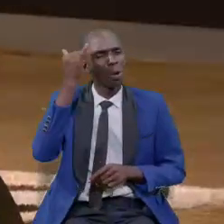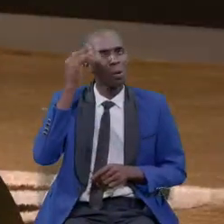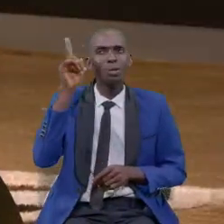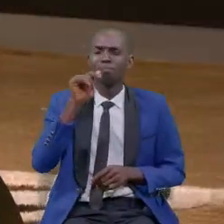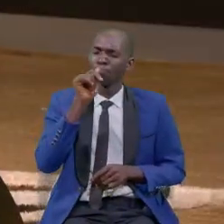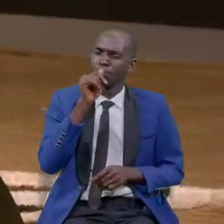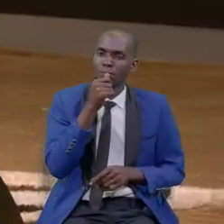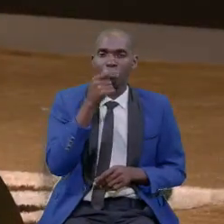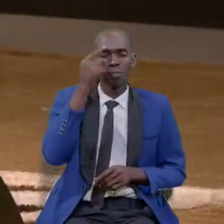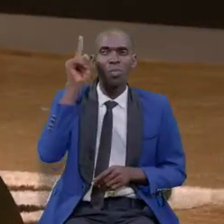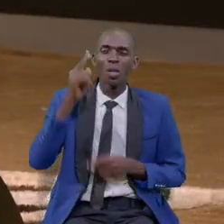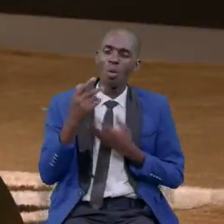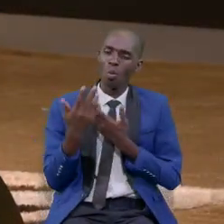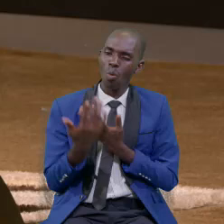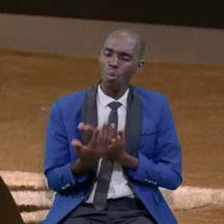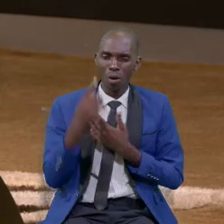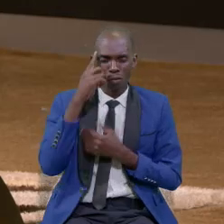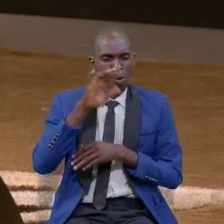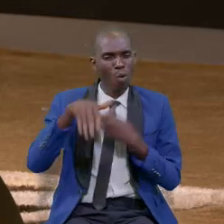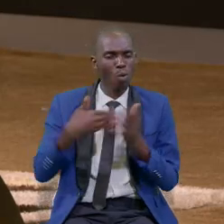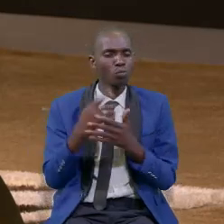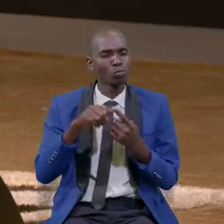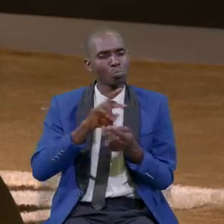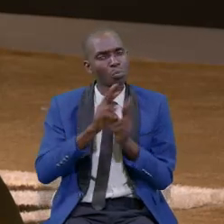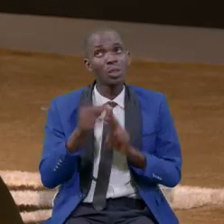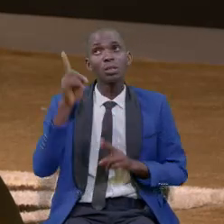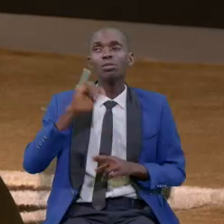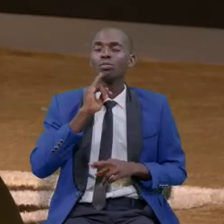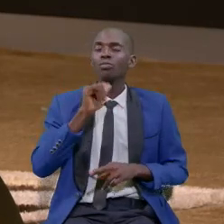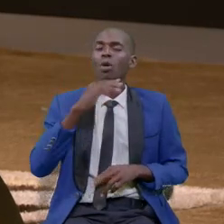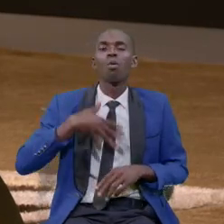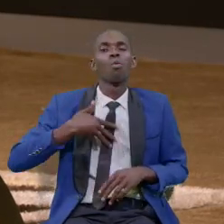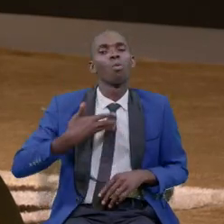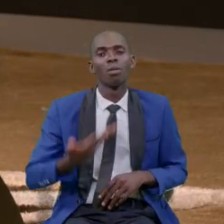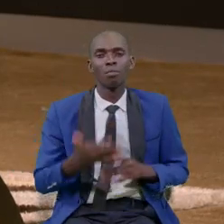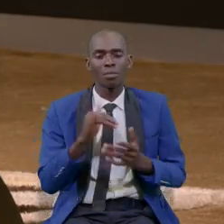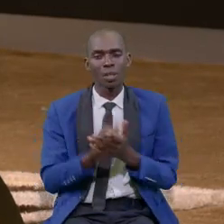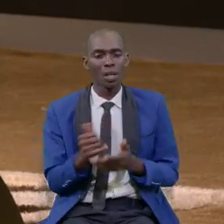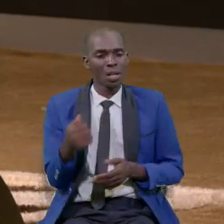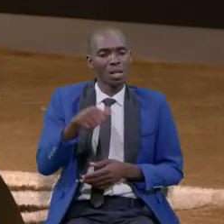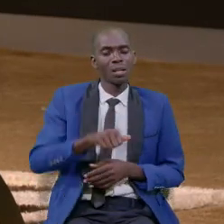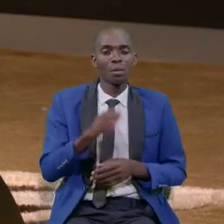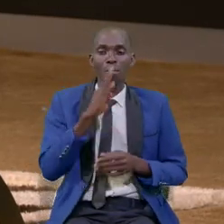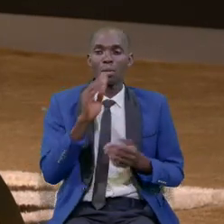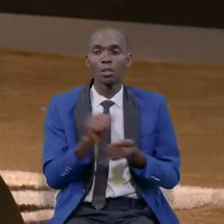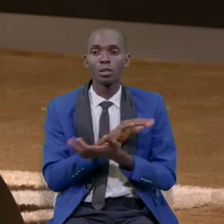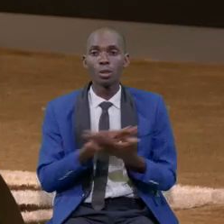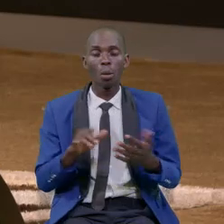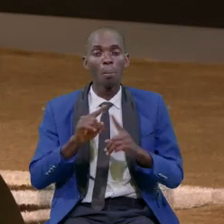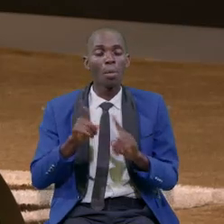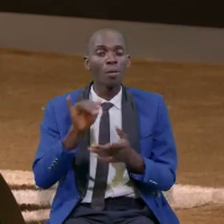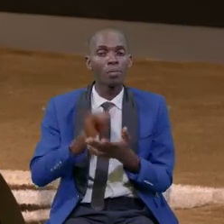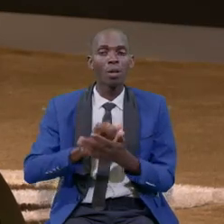Because he's waiting for everyone to repent, not willing that any should perish, but that